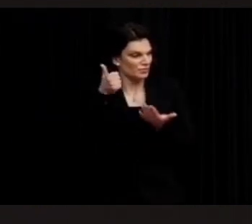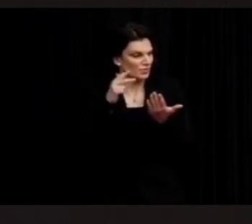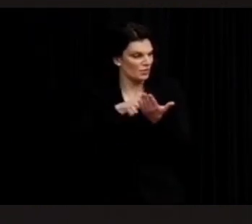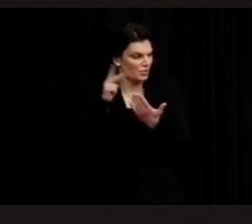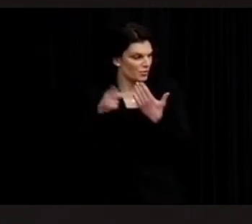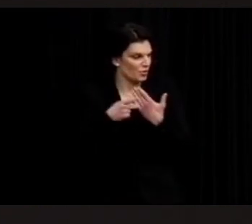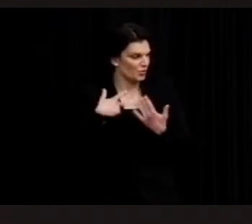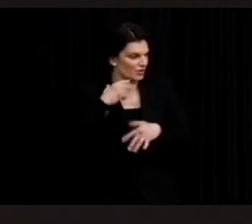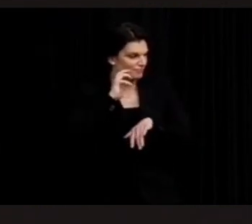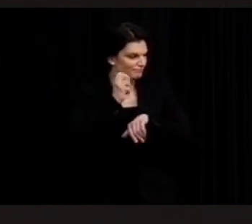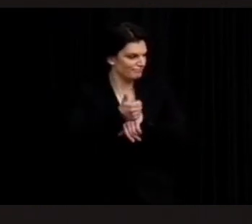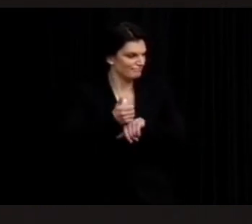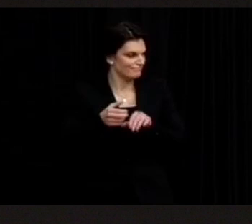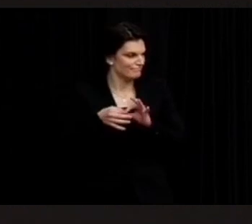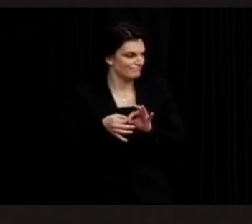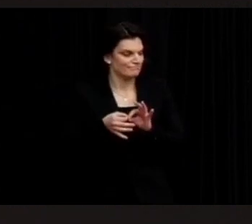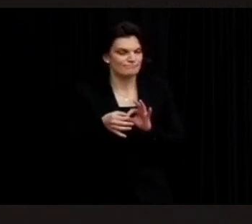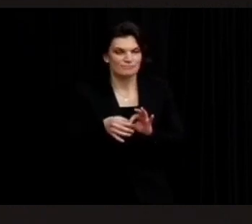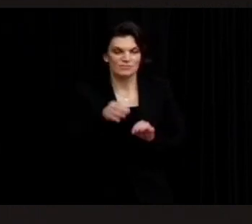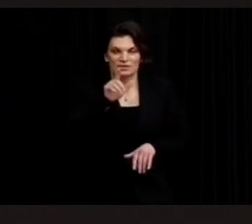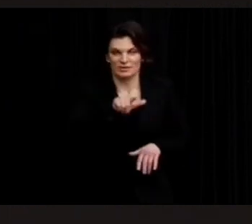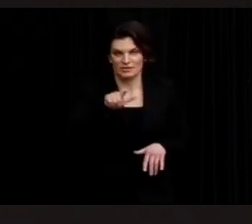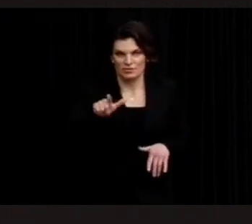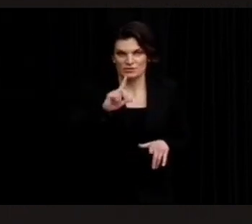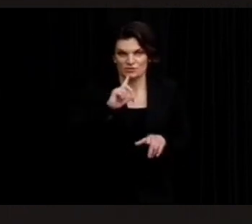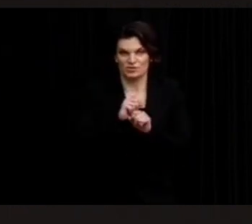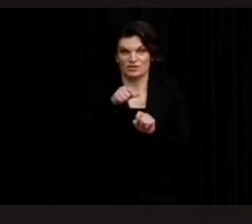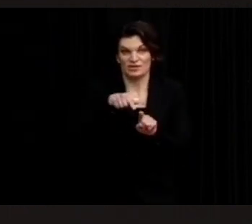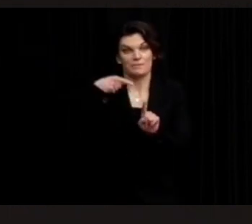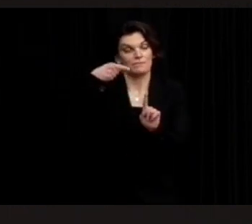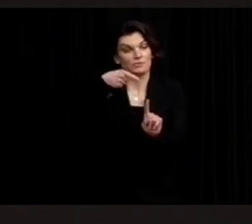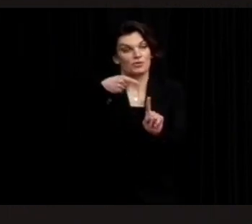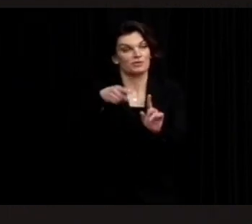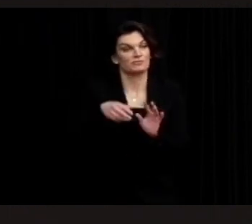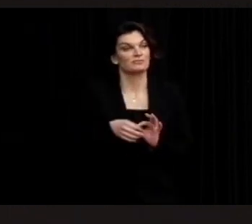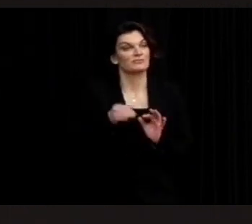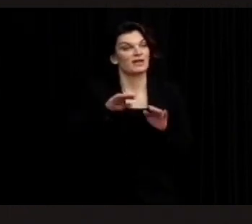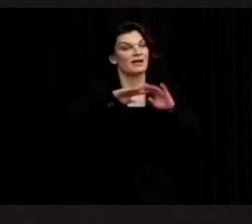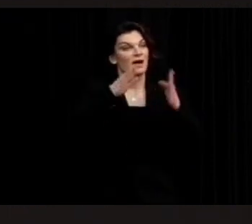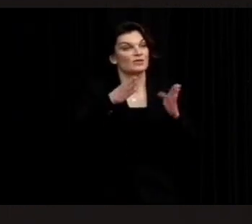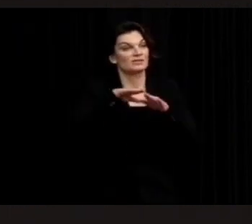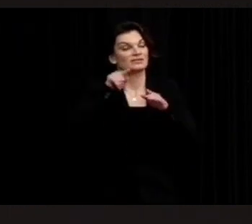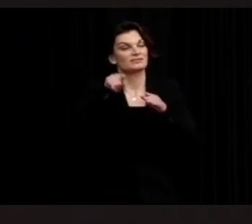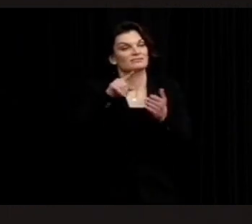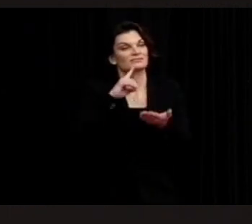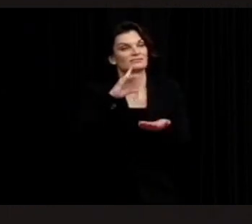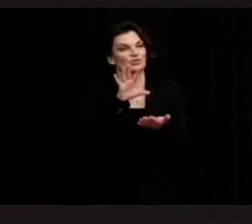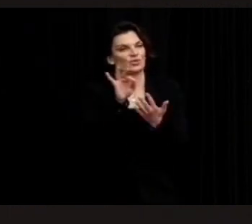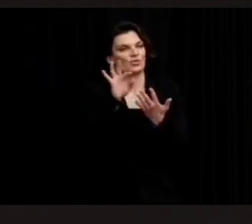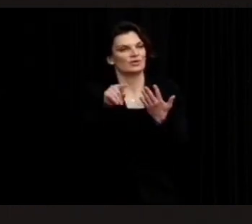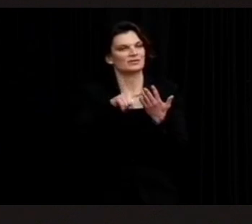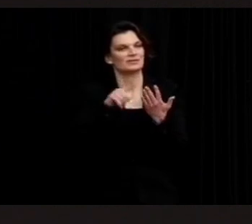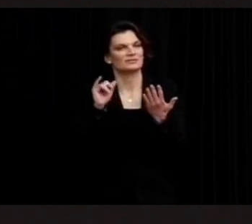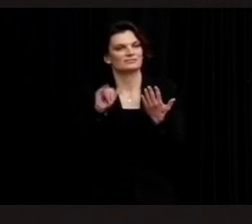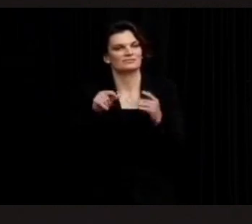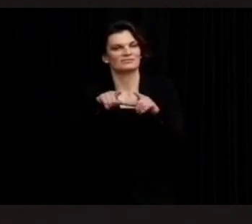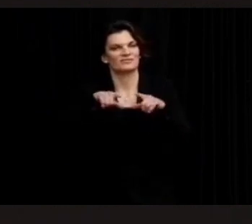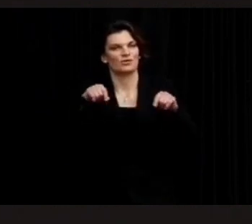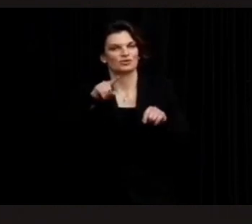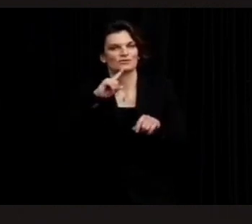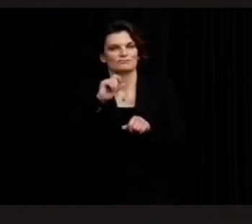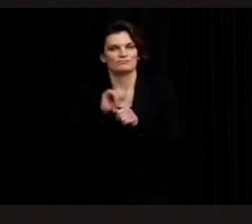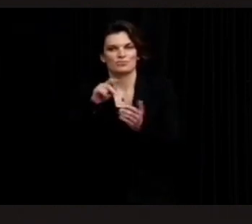us an opportunity to dispel a lot of the myths associated with the Housing Choice Voucher Program. Just to give you a